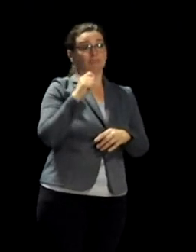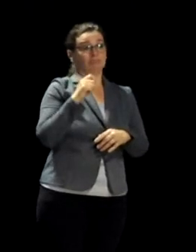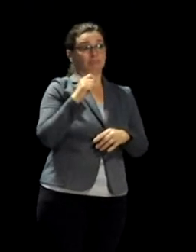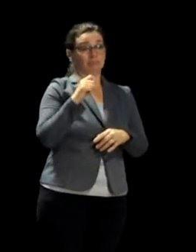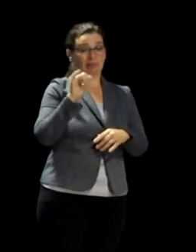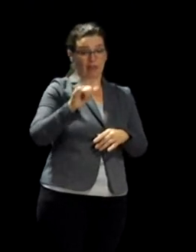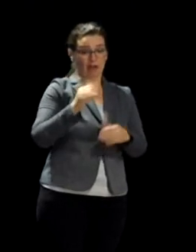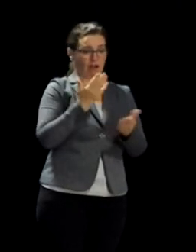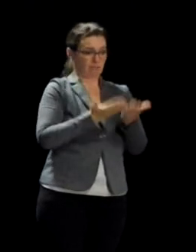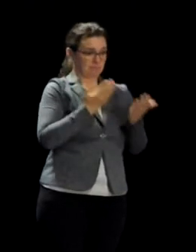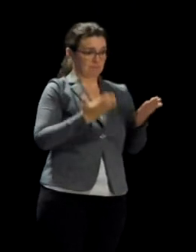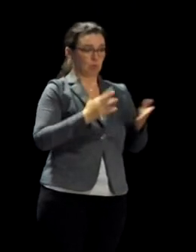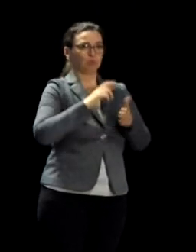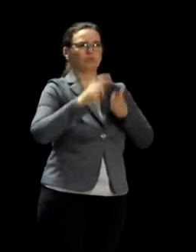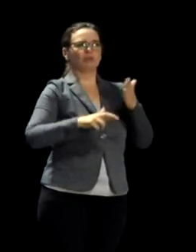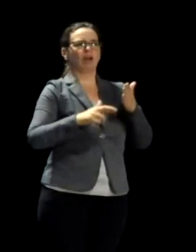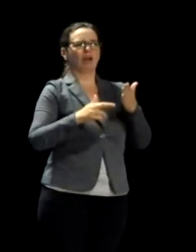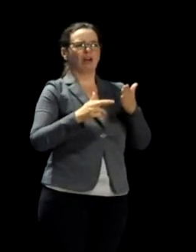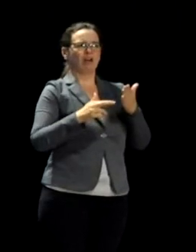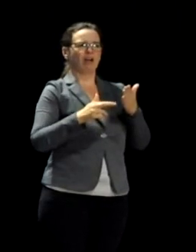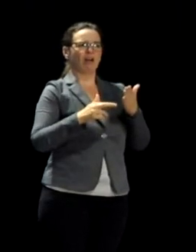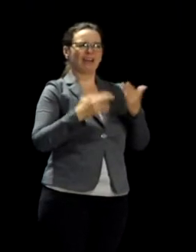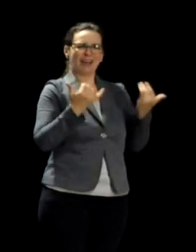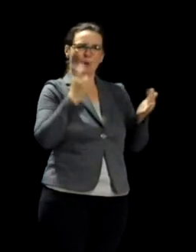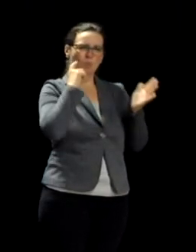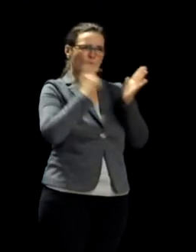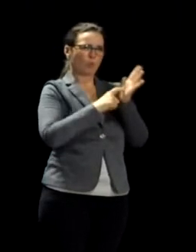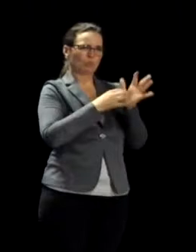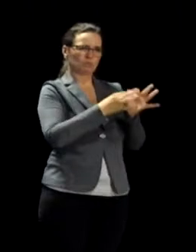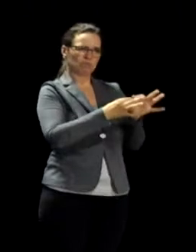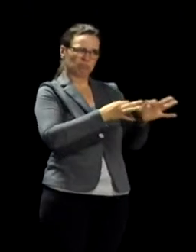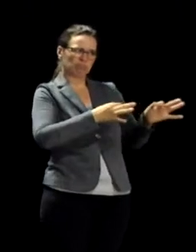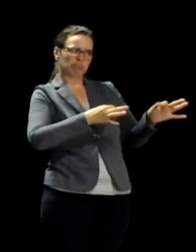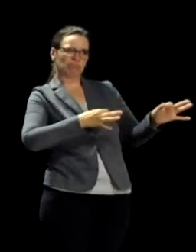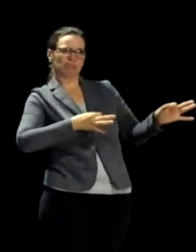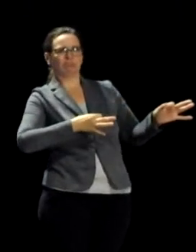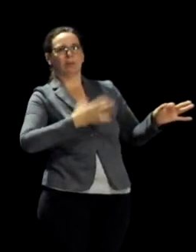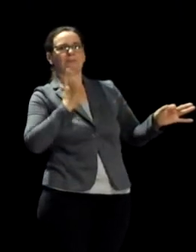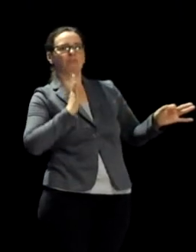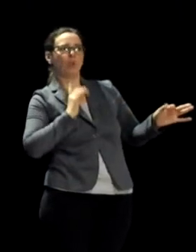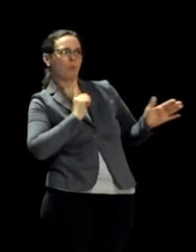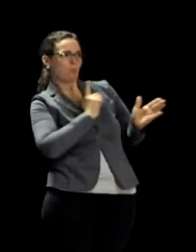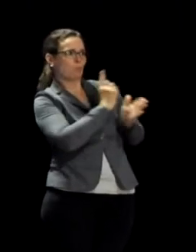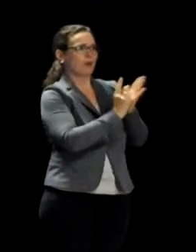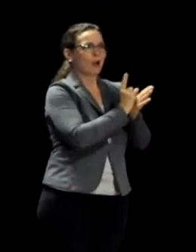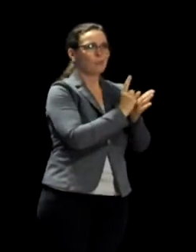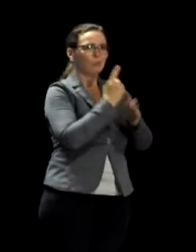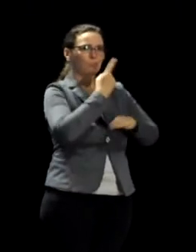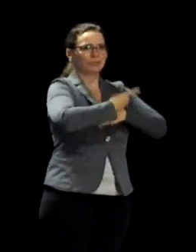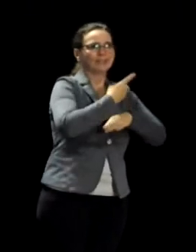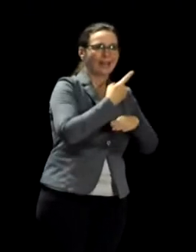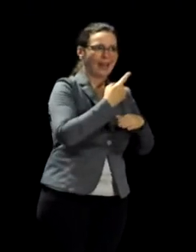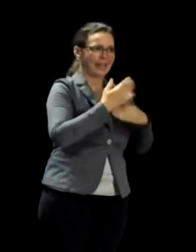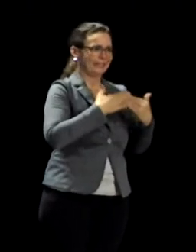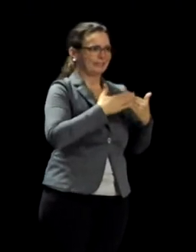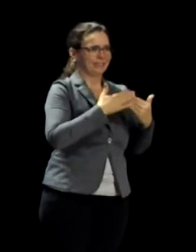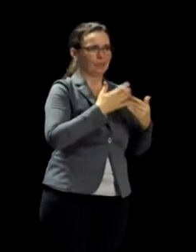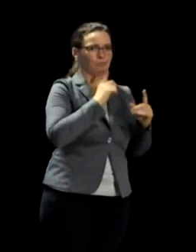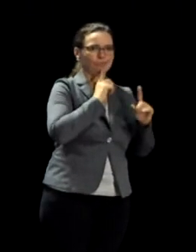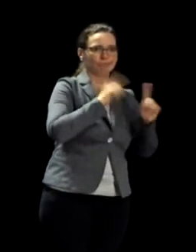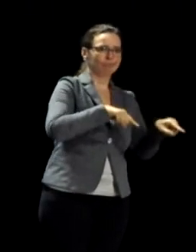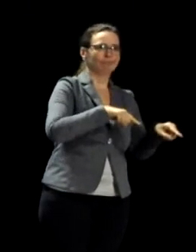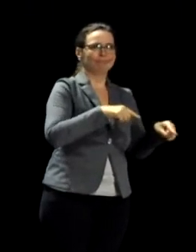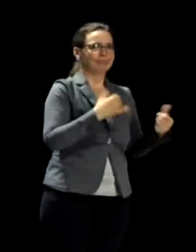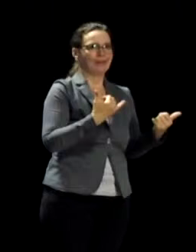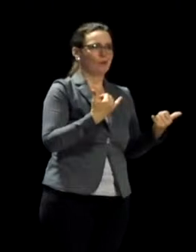across the country. There is severe pressure in many of these other states, and they've picked up tests of symptomatic